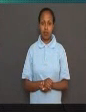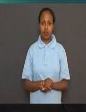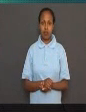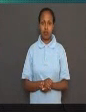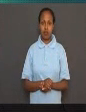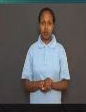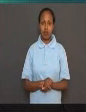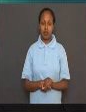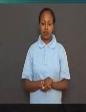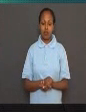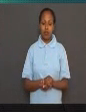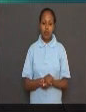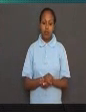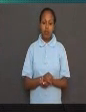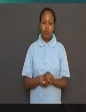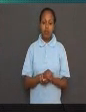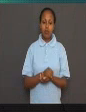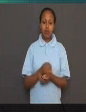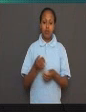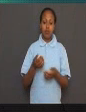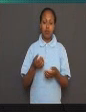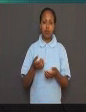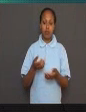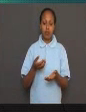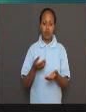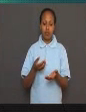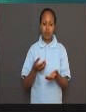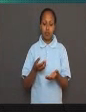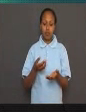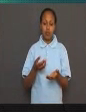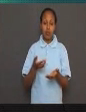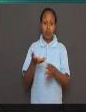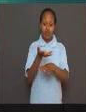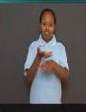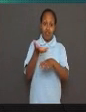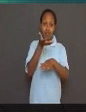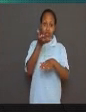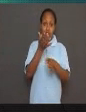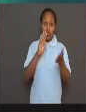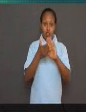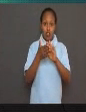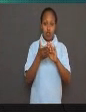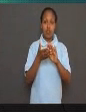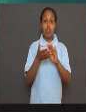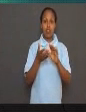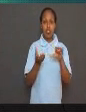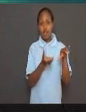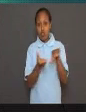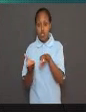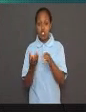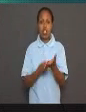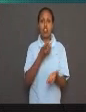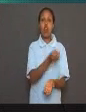Buoyant force is the weight of the fluid an